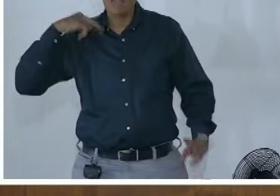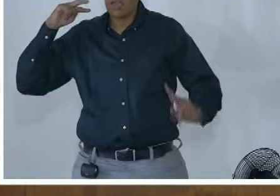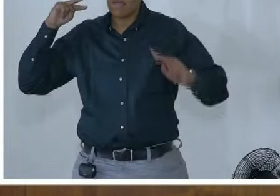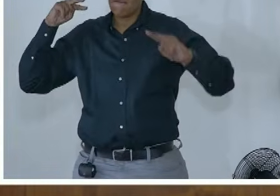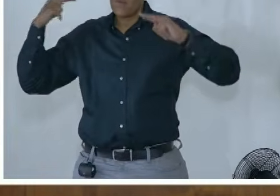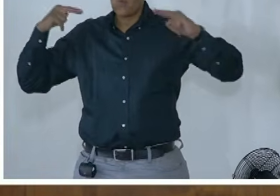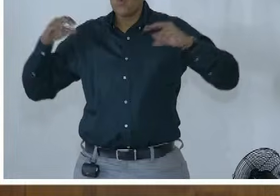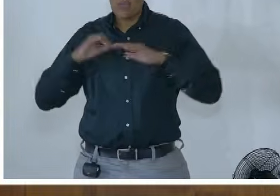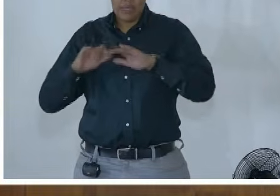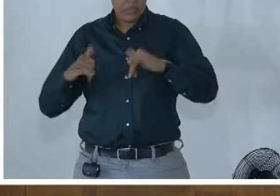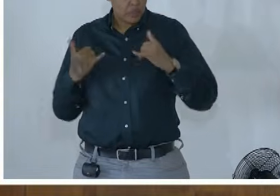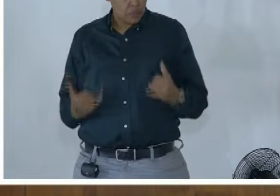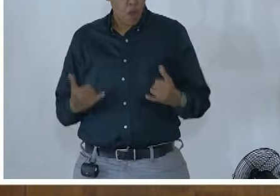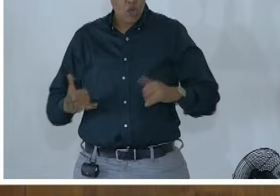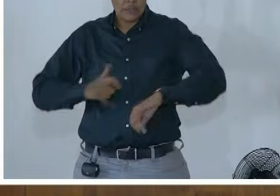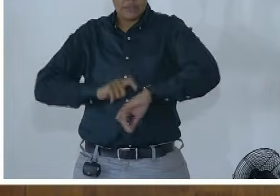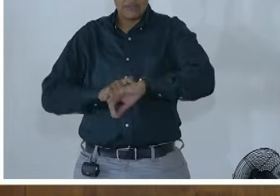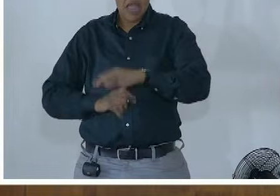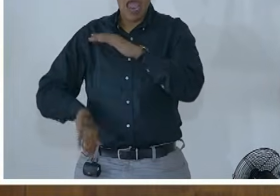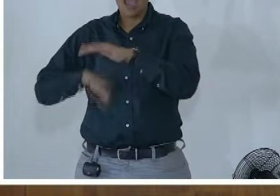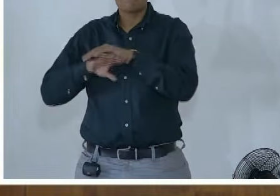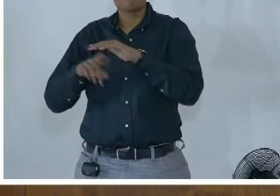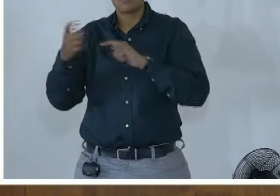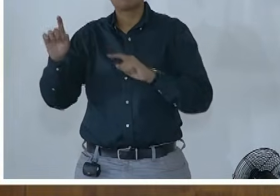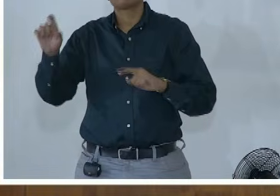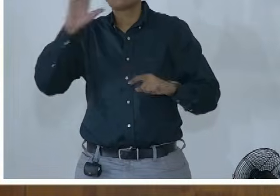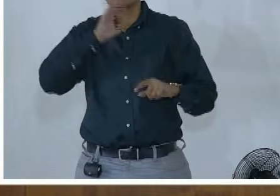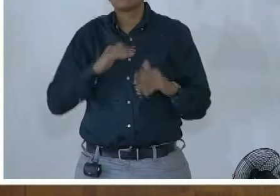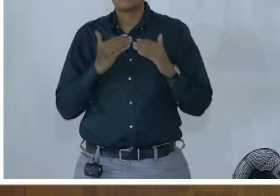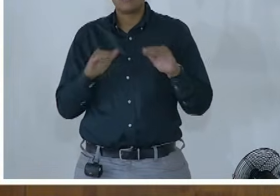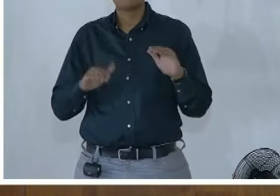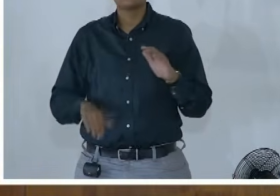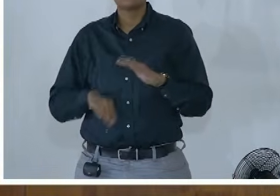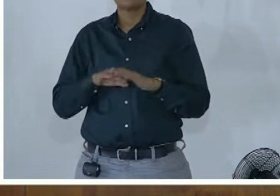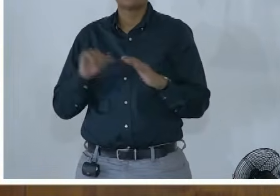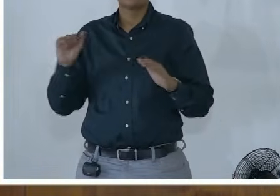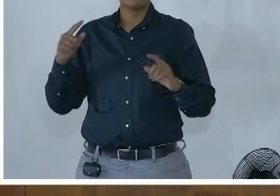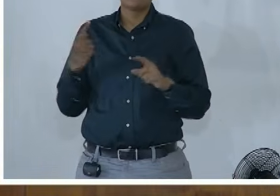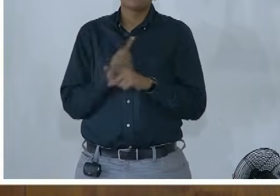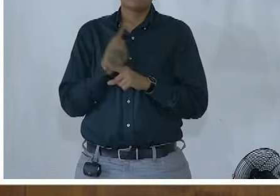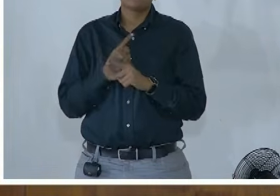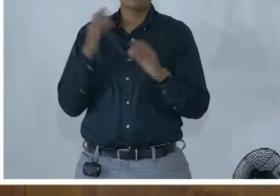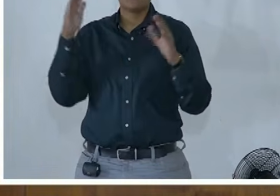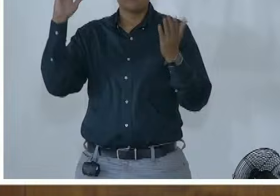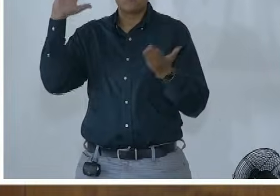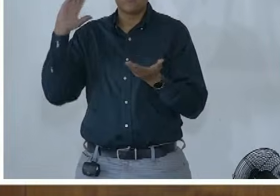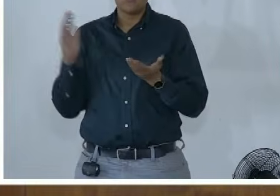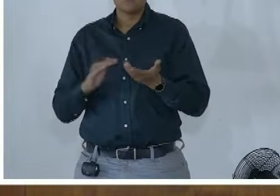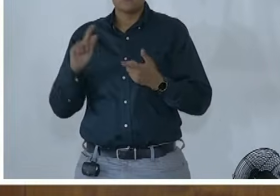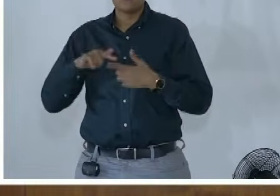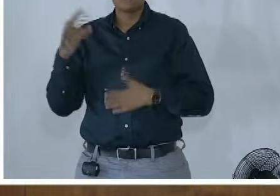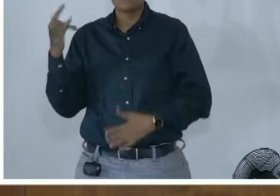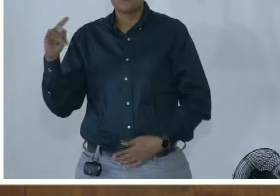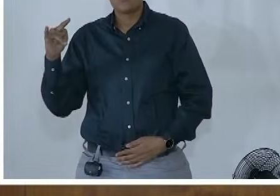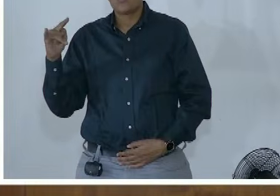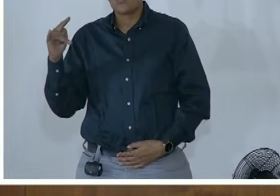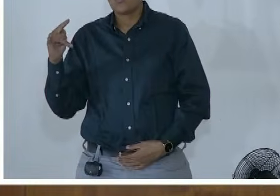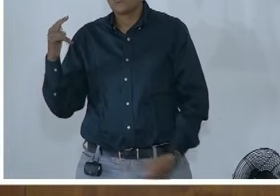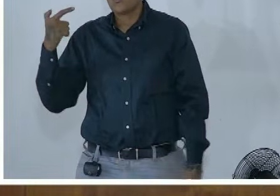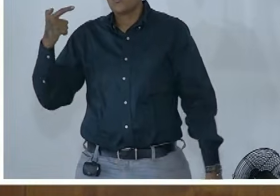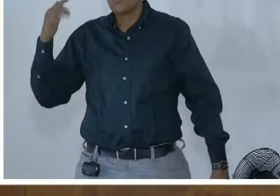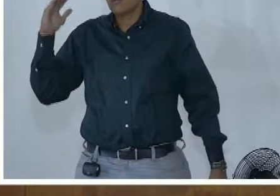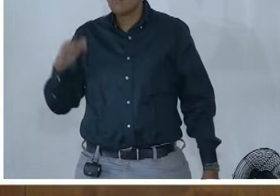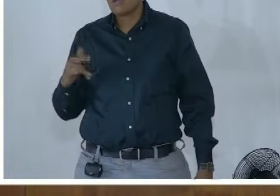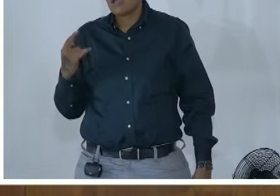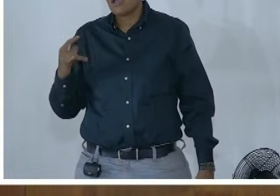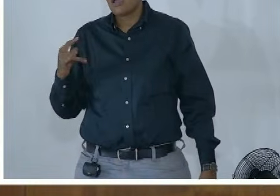in this modern dispensation, that age limit could appropriately be reduced to 18. And